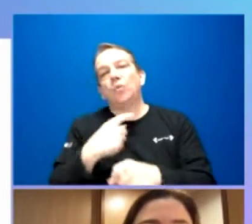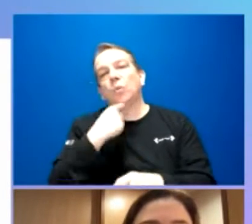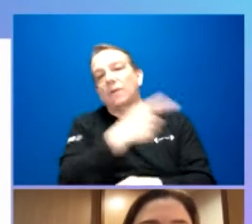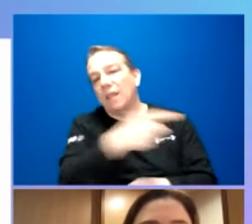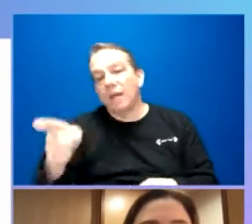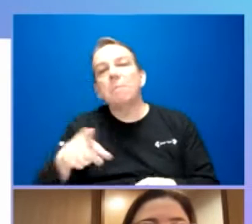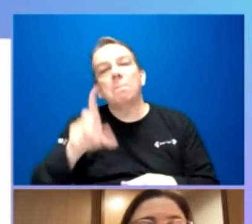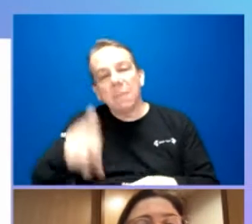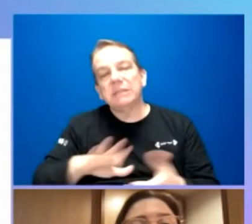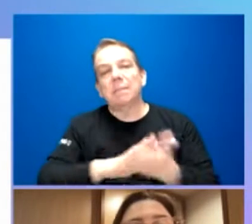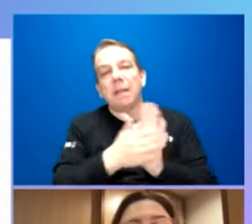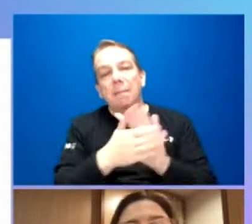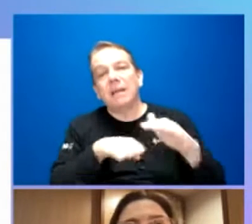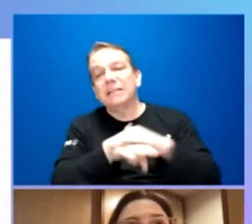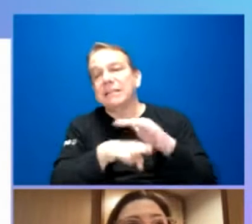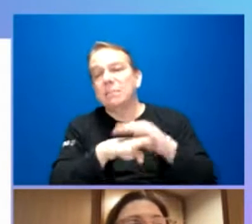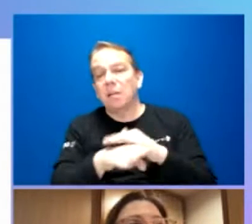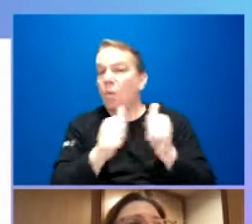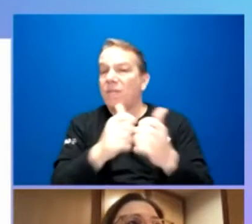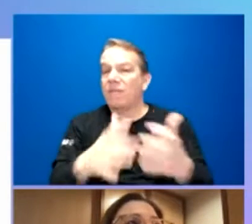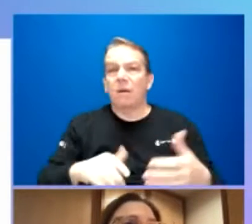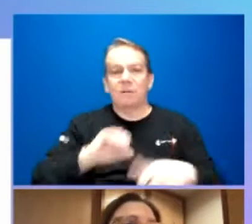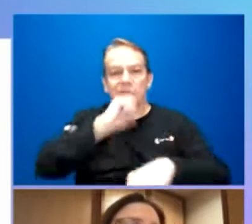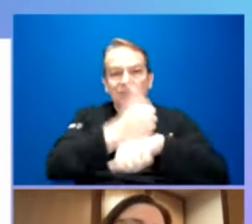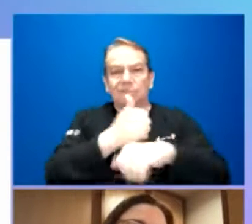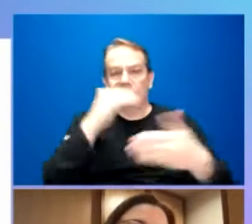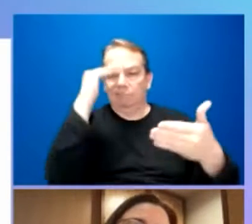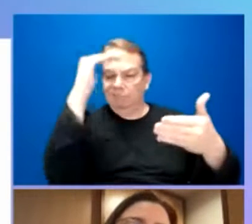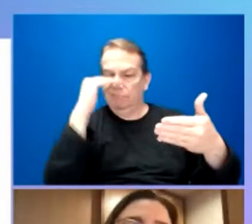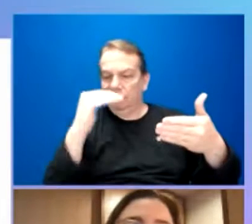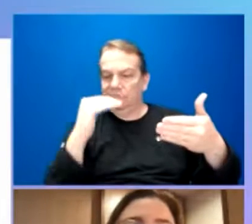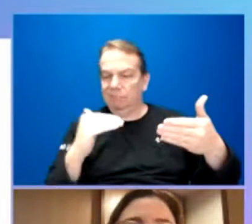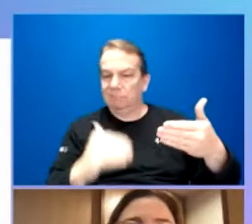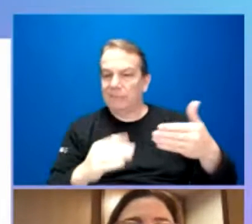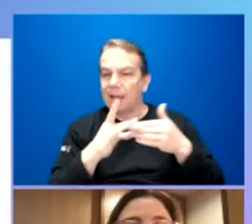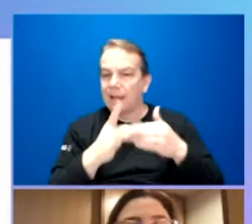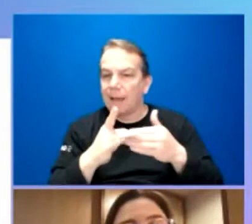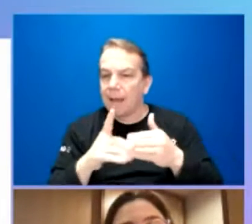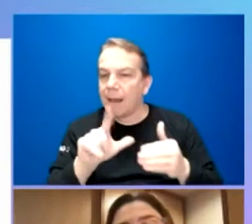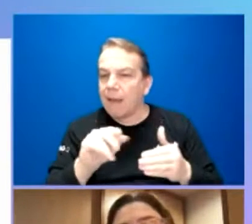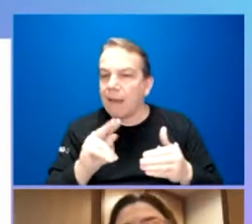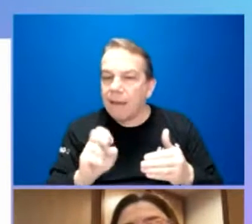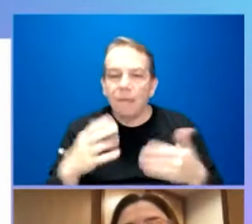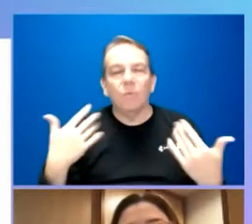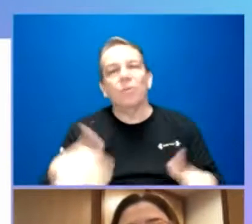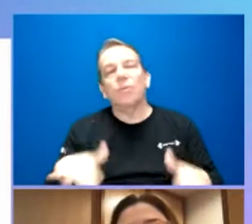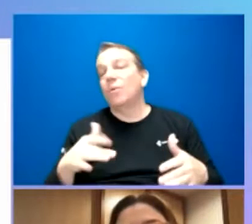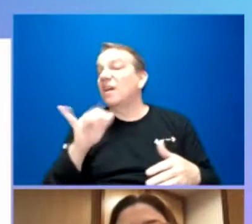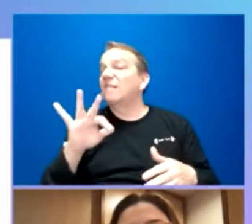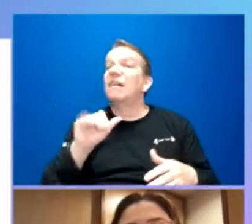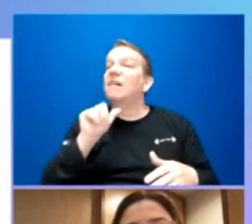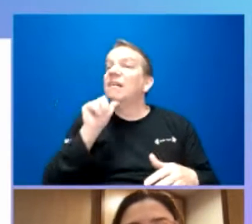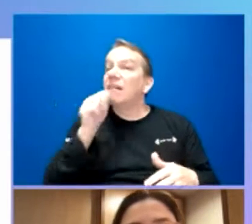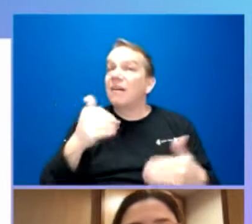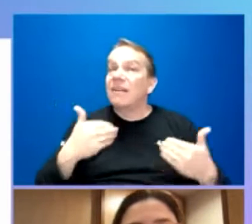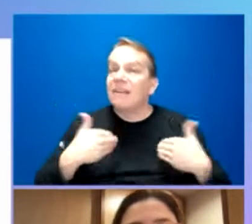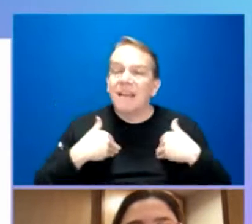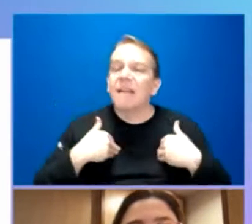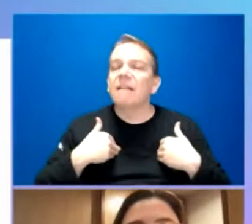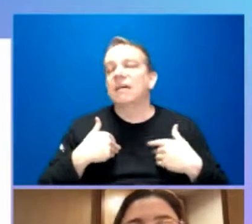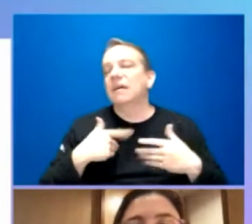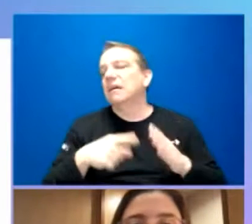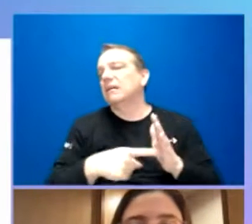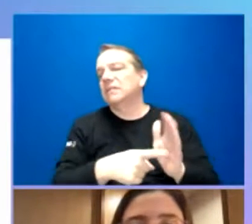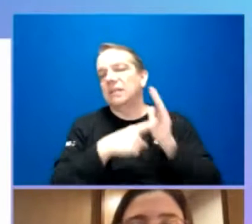product that they're building. And so I found that in organizations where that doesn't exist, it takes much longer to embed